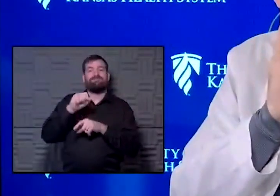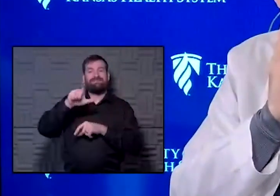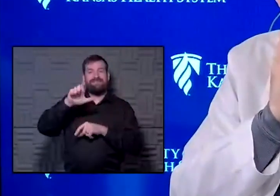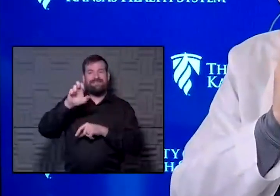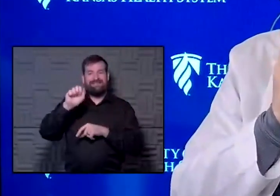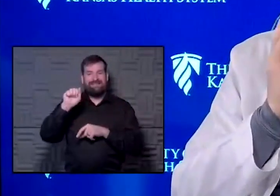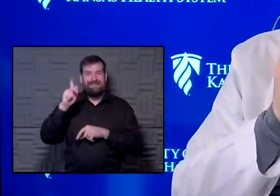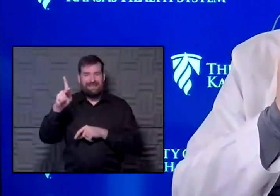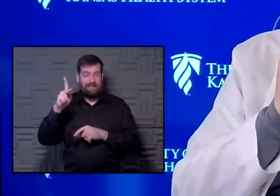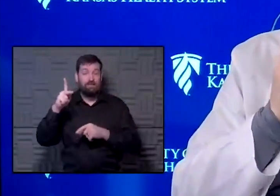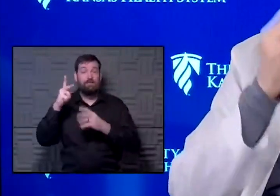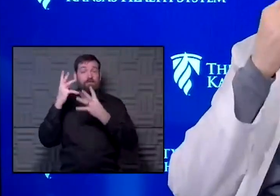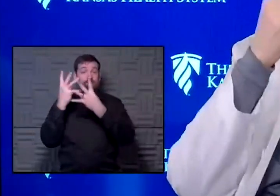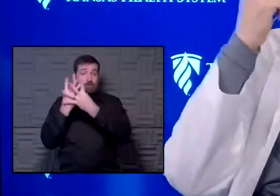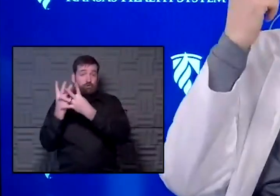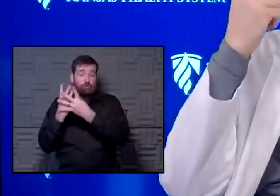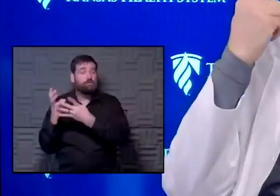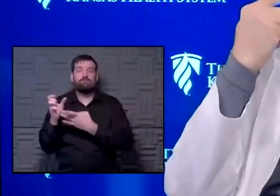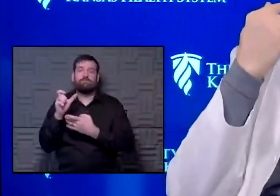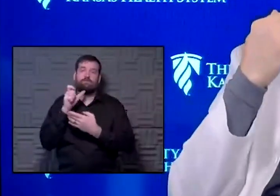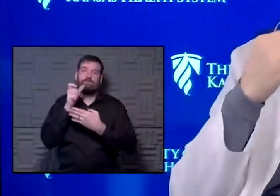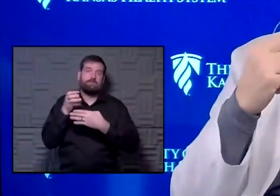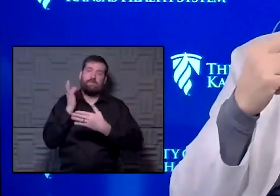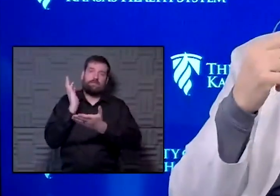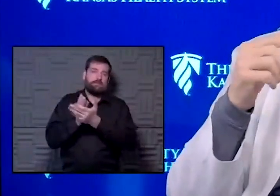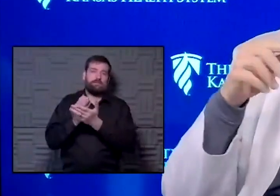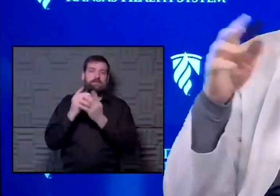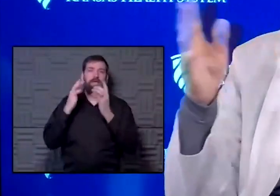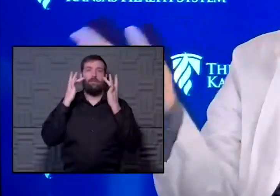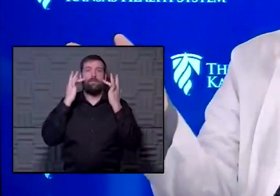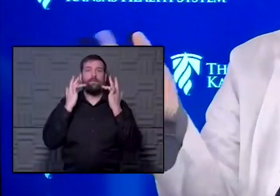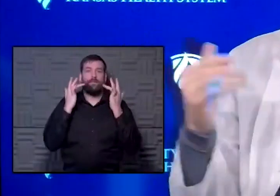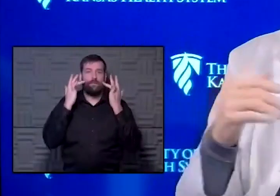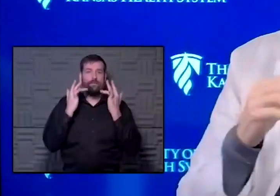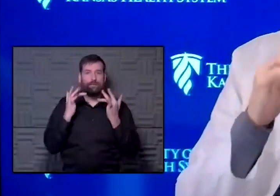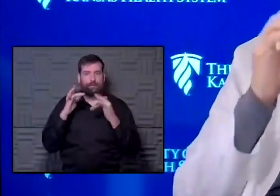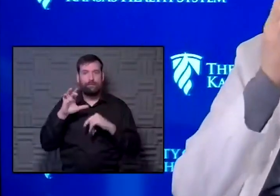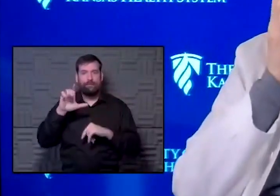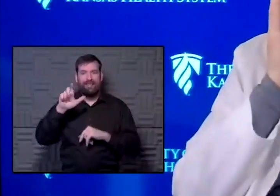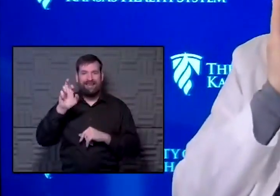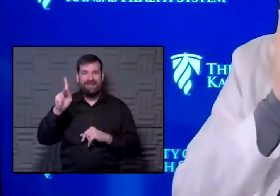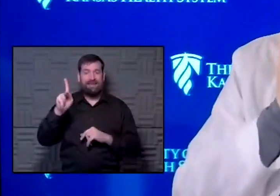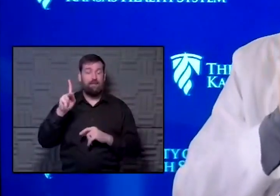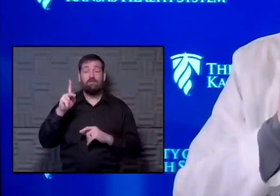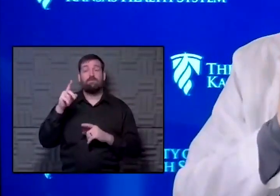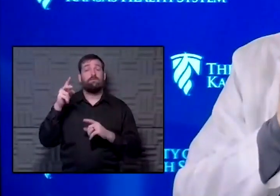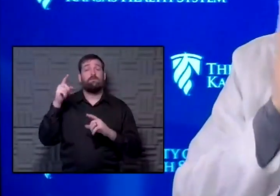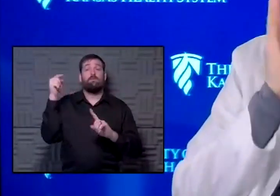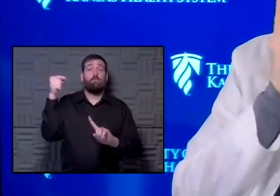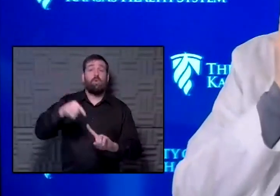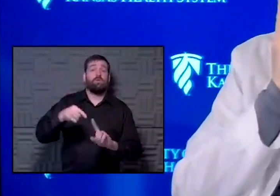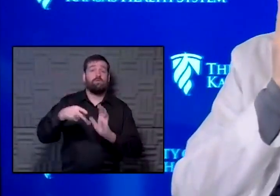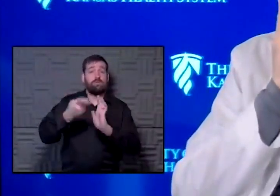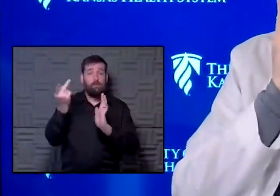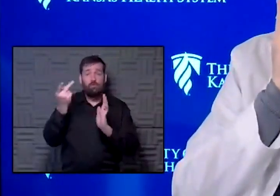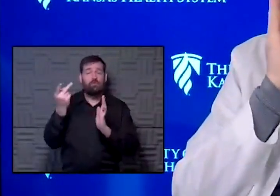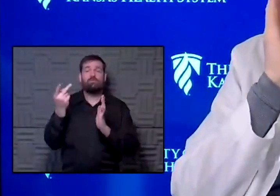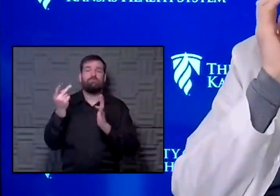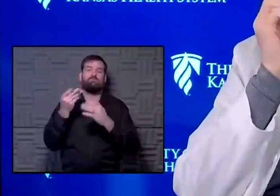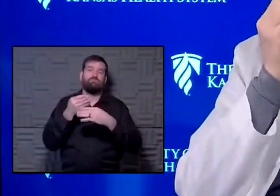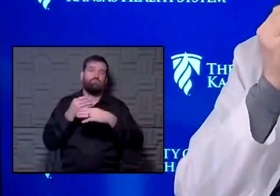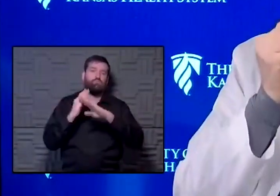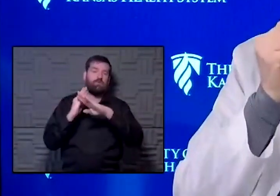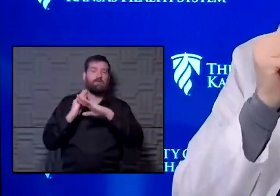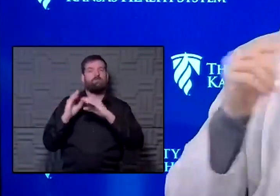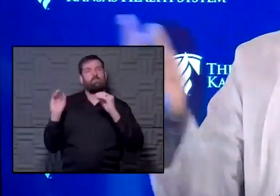filter inside the mask doesn't prevent the leak around the mask. The point of double masking is really to create two masks to help